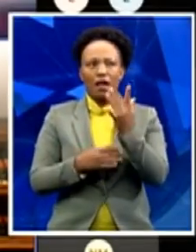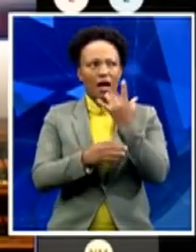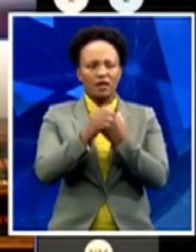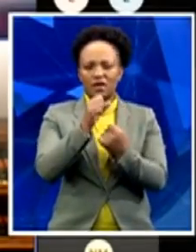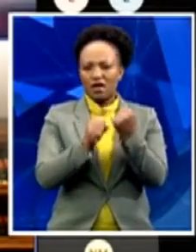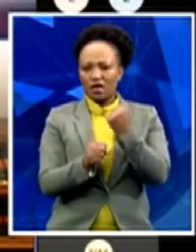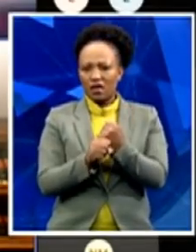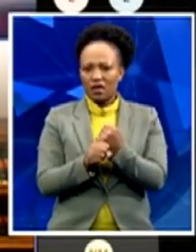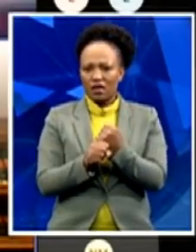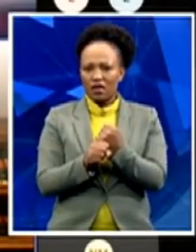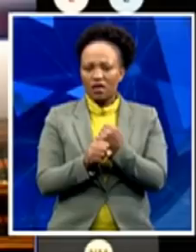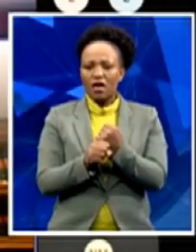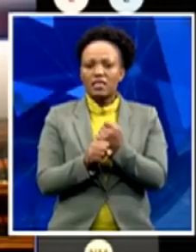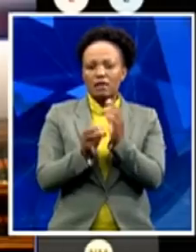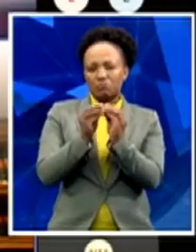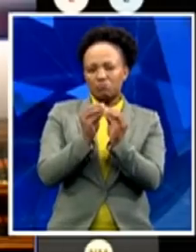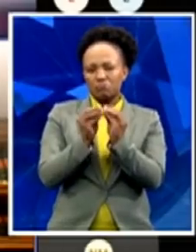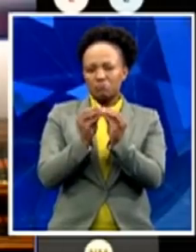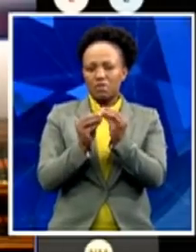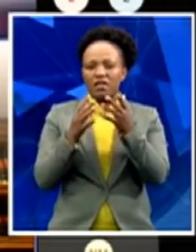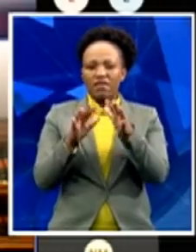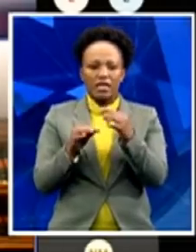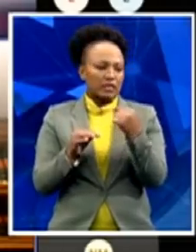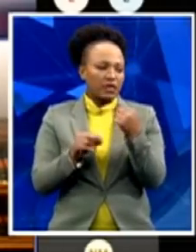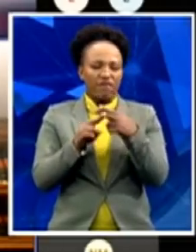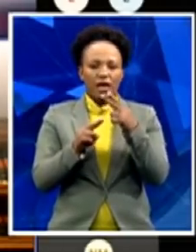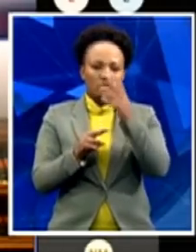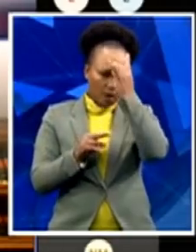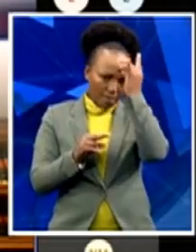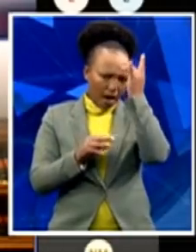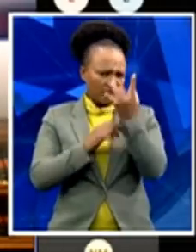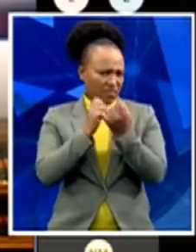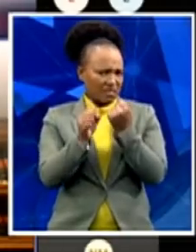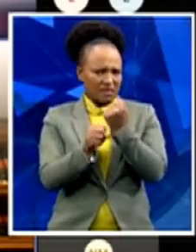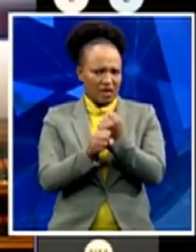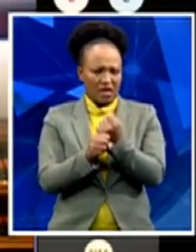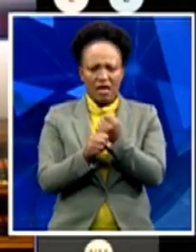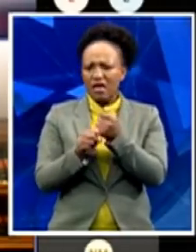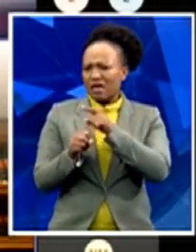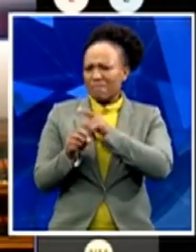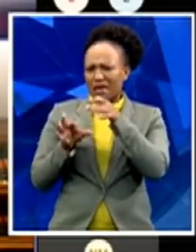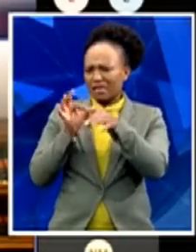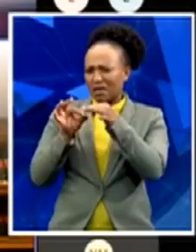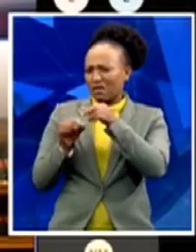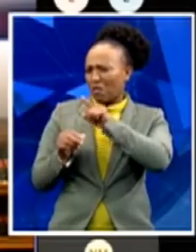this year. There is no explanation why there was a delay in all of that time in bringing